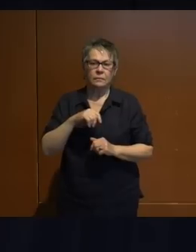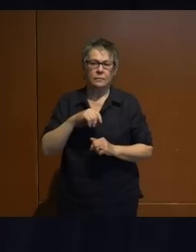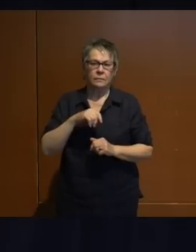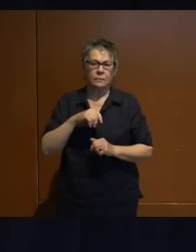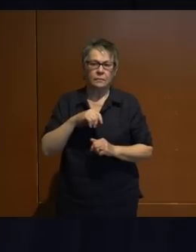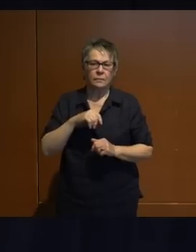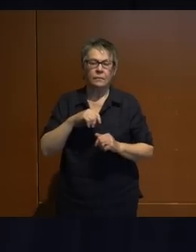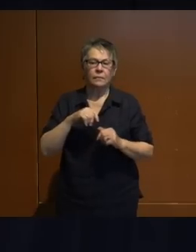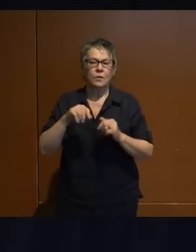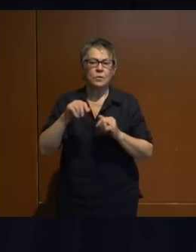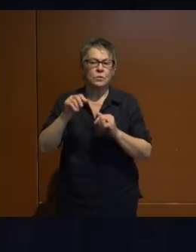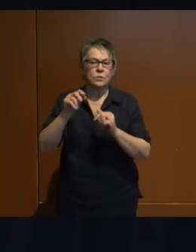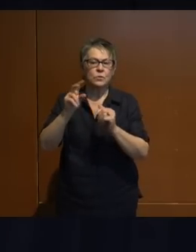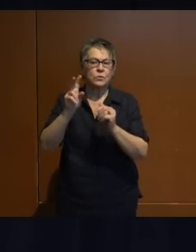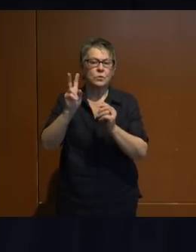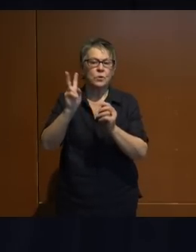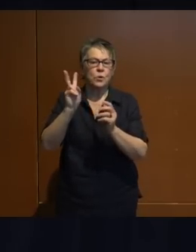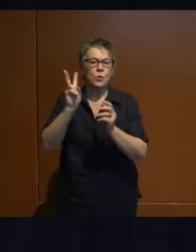injured.